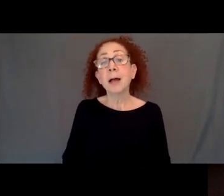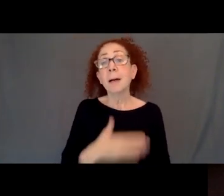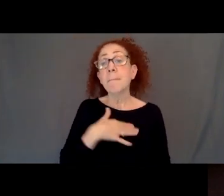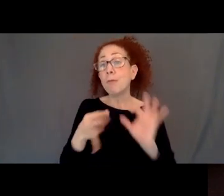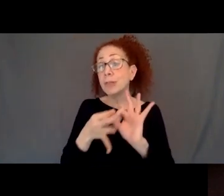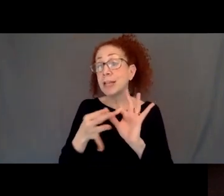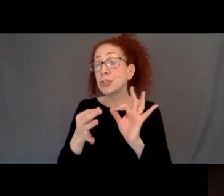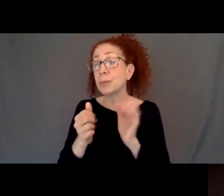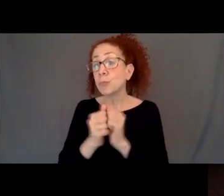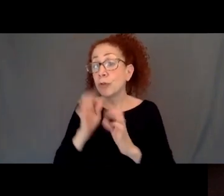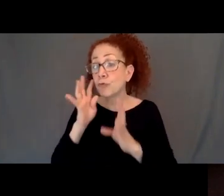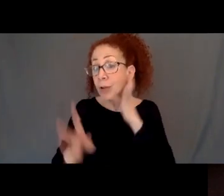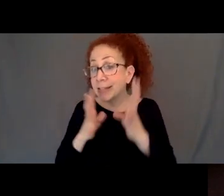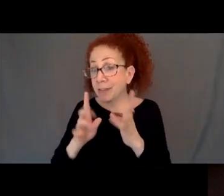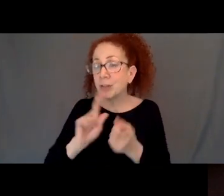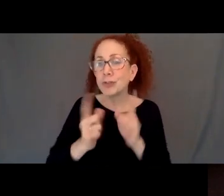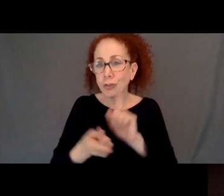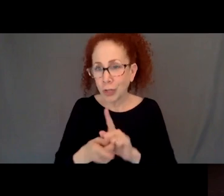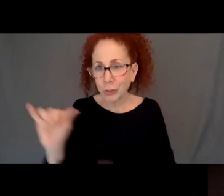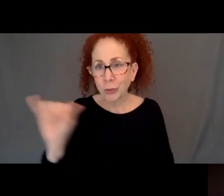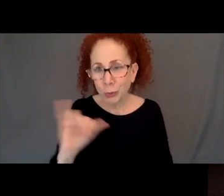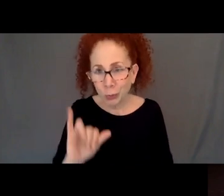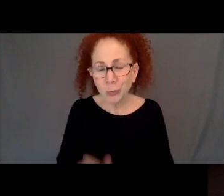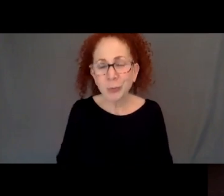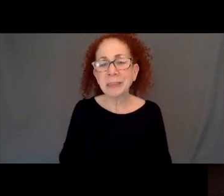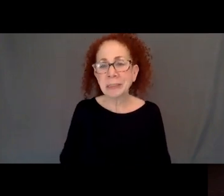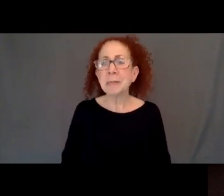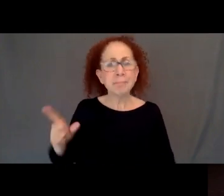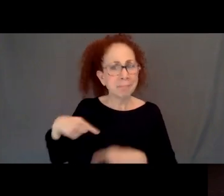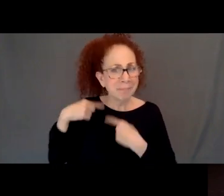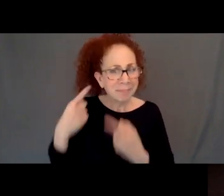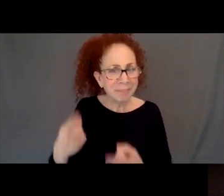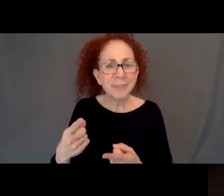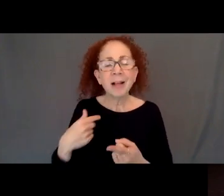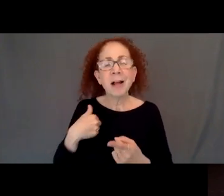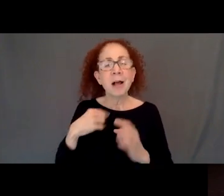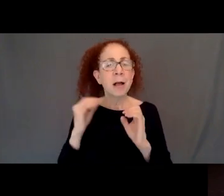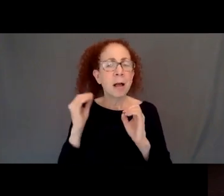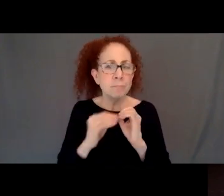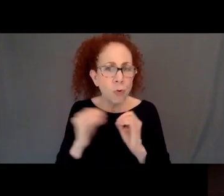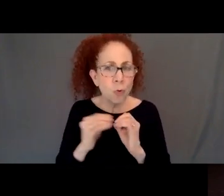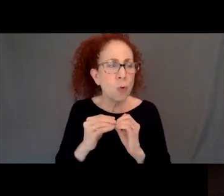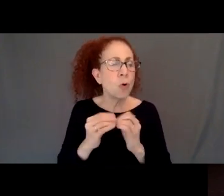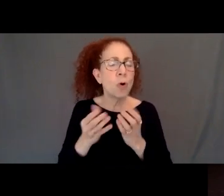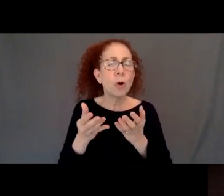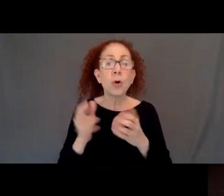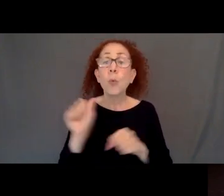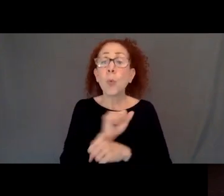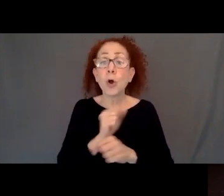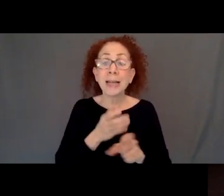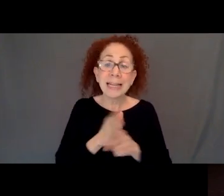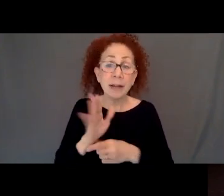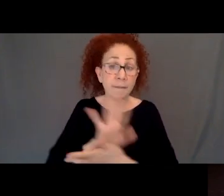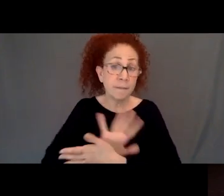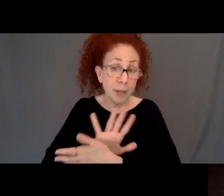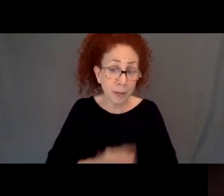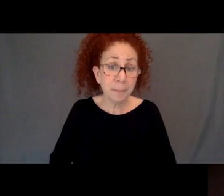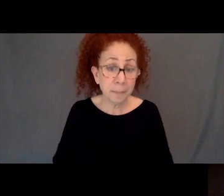to creativity has changed. And as Dixon said, I've been doing more work in film.